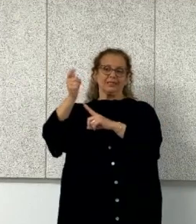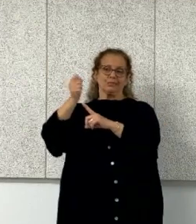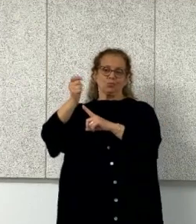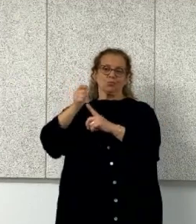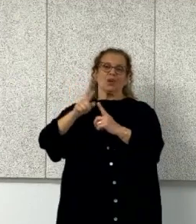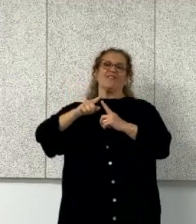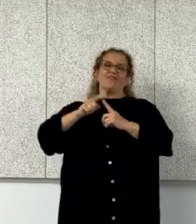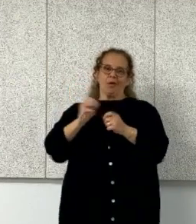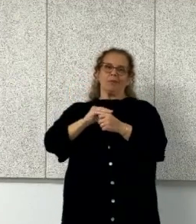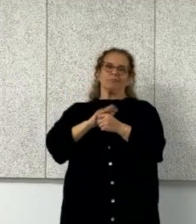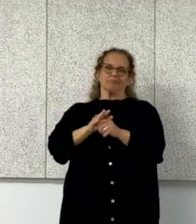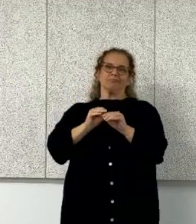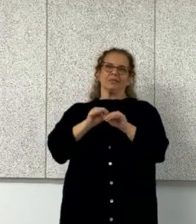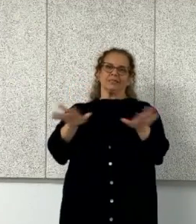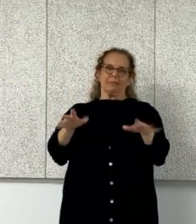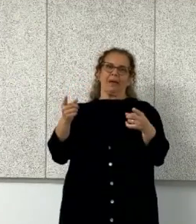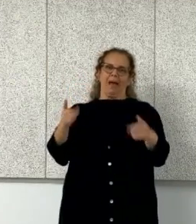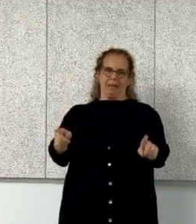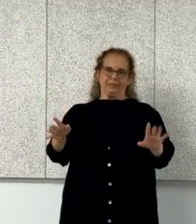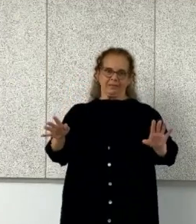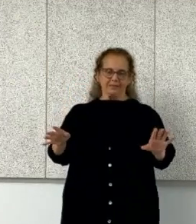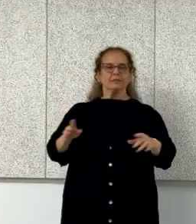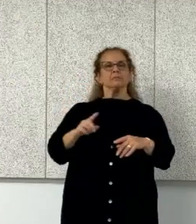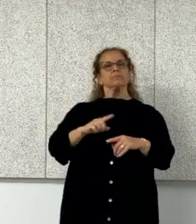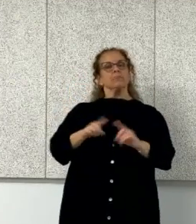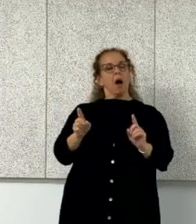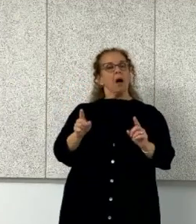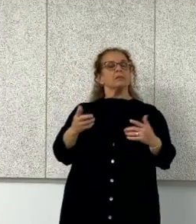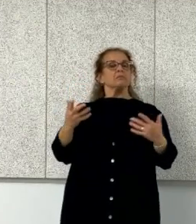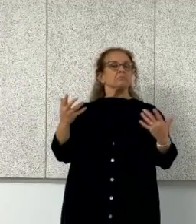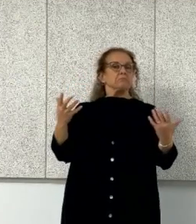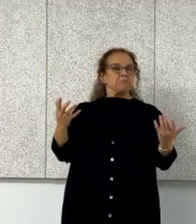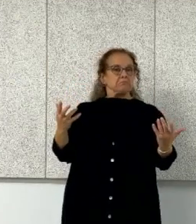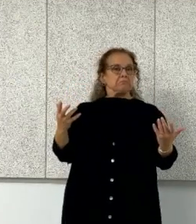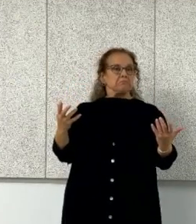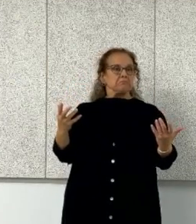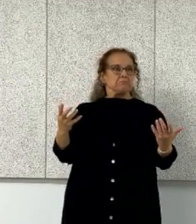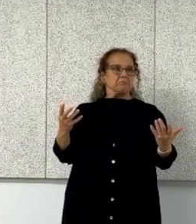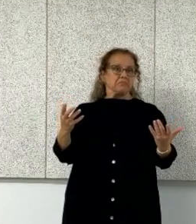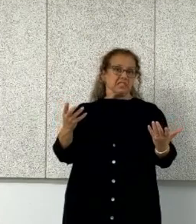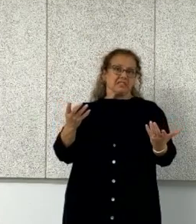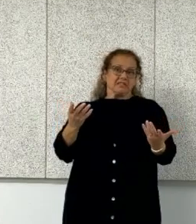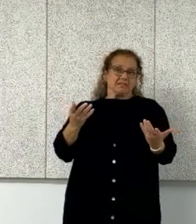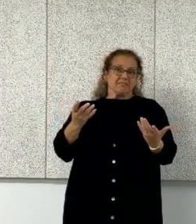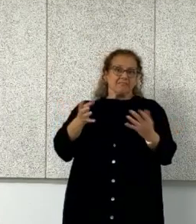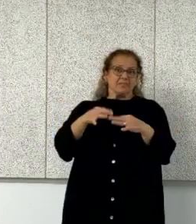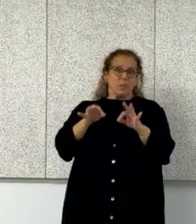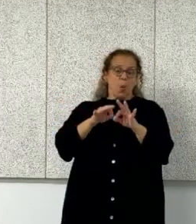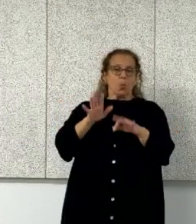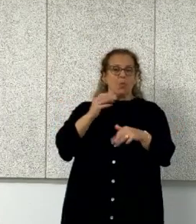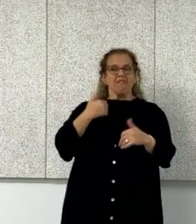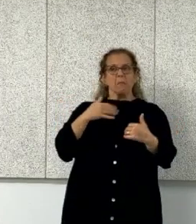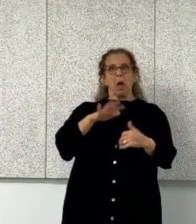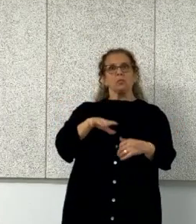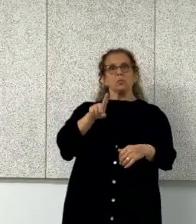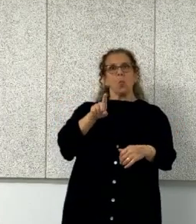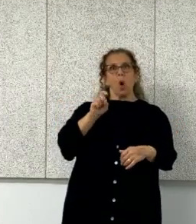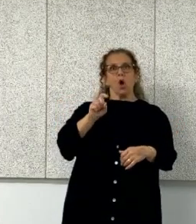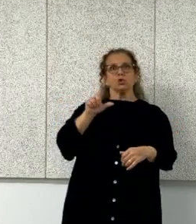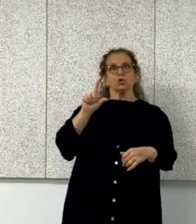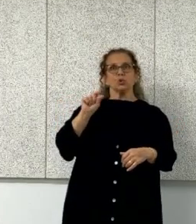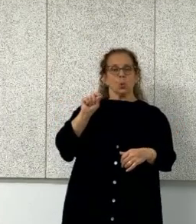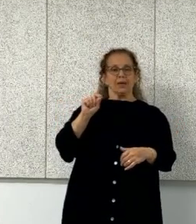pandemic and is more of like a digital focus, but you know, it's in not significant. We've got like 120 super subscribers that are